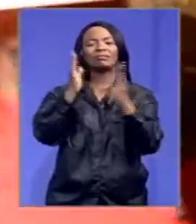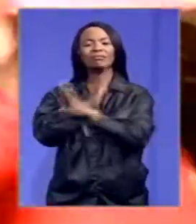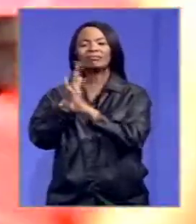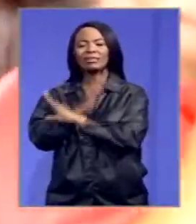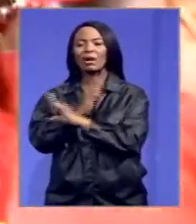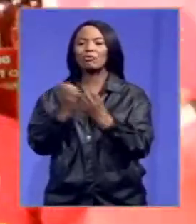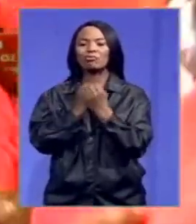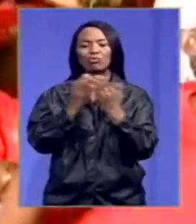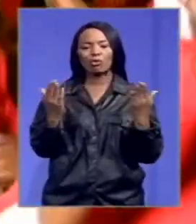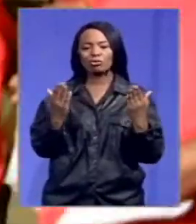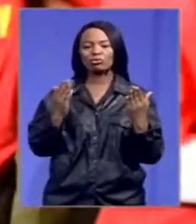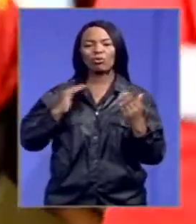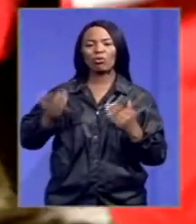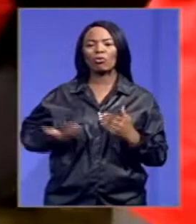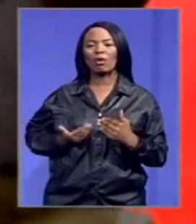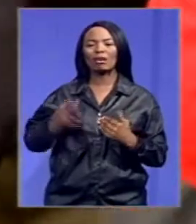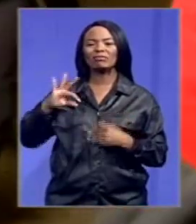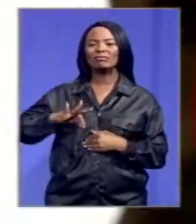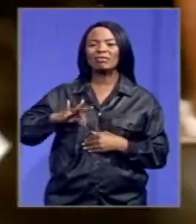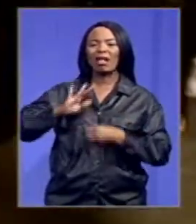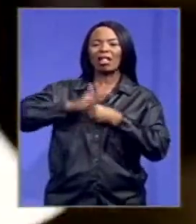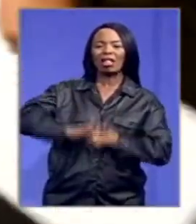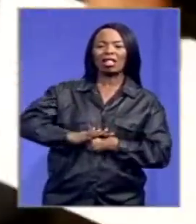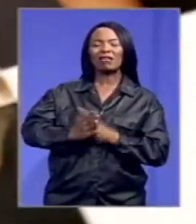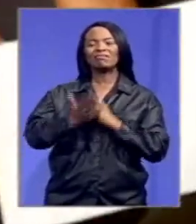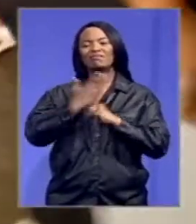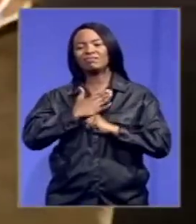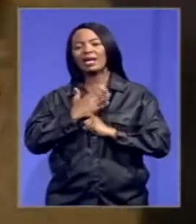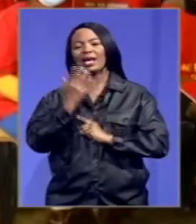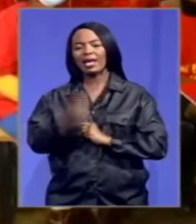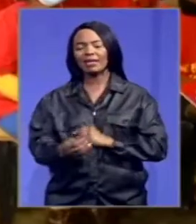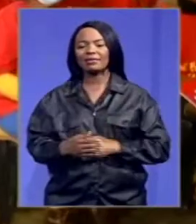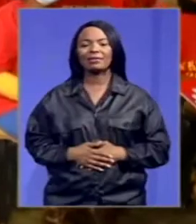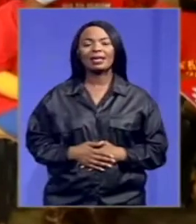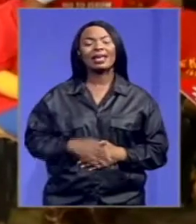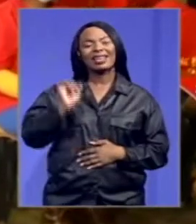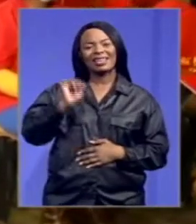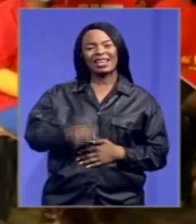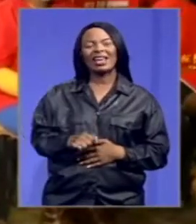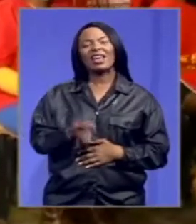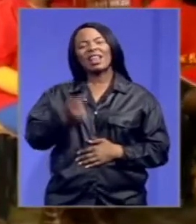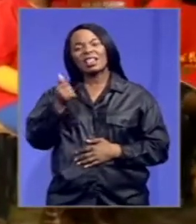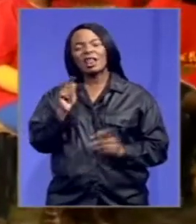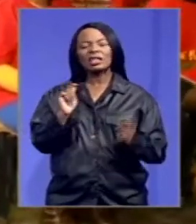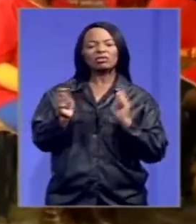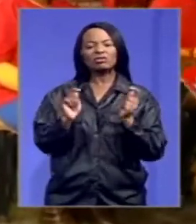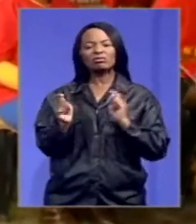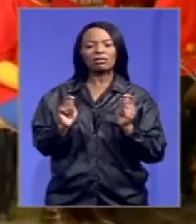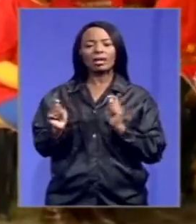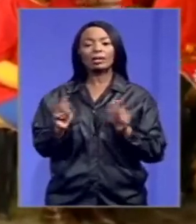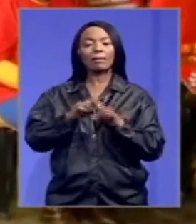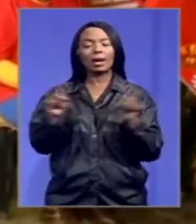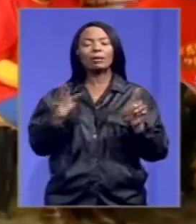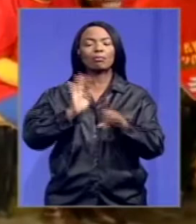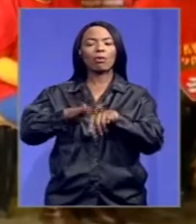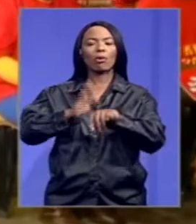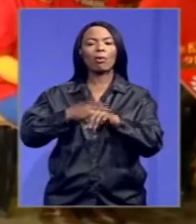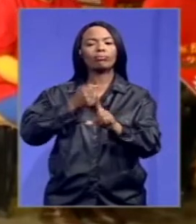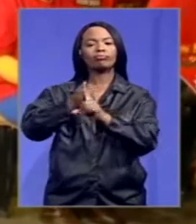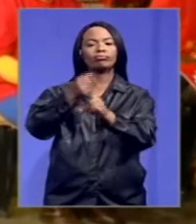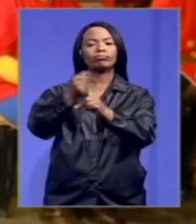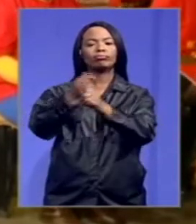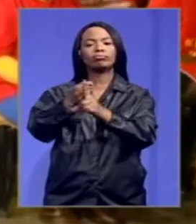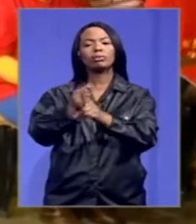private. Kgalakgala o re le ha ho ja ho bile le matsapa a ho ntlafatsa maemo ana, ho sa hlokeha ho etsa ho hoholo ho thusa basadi ho